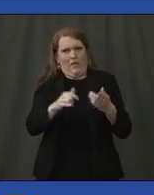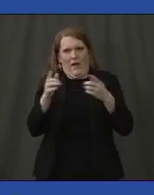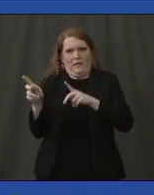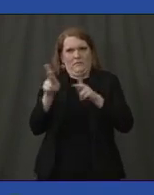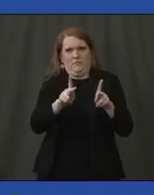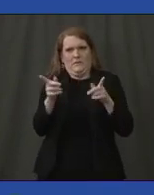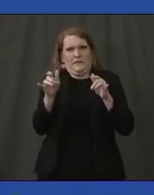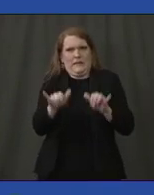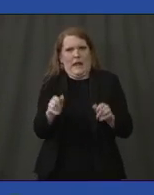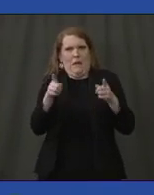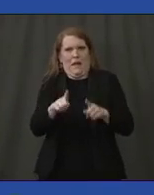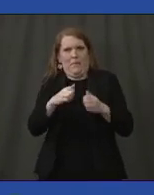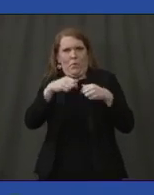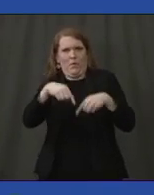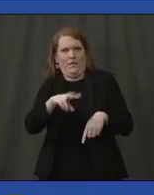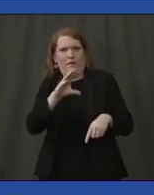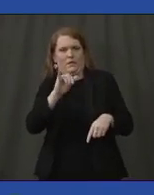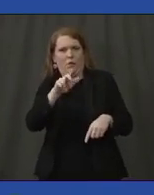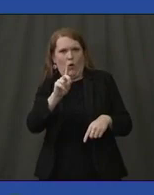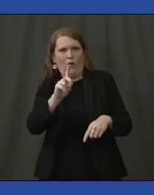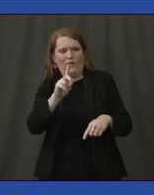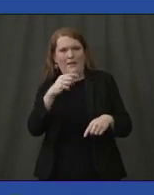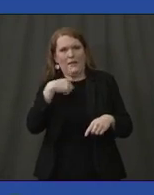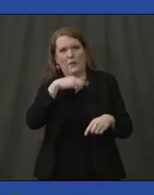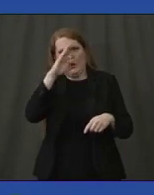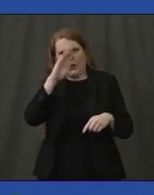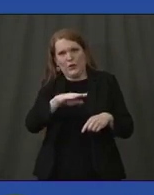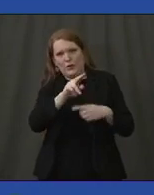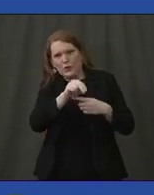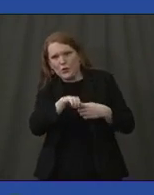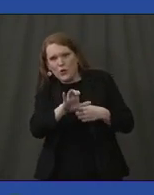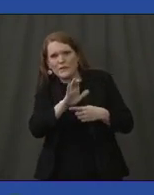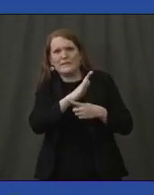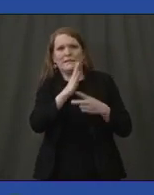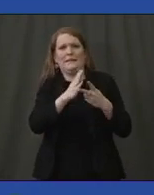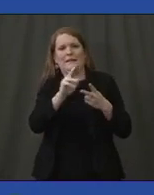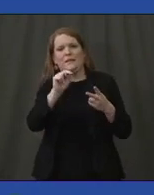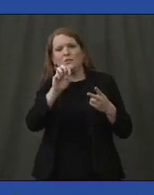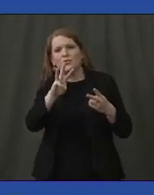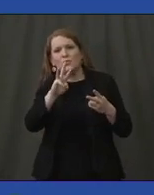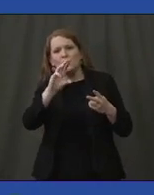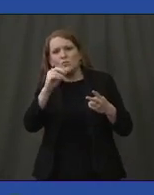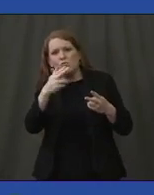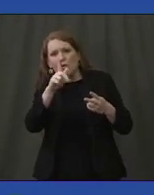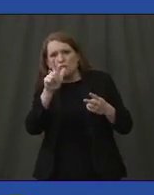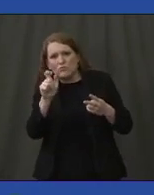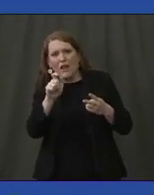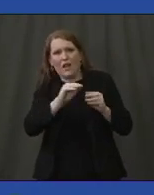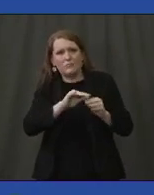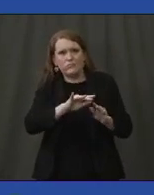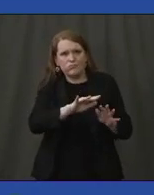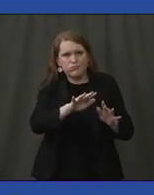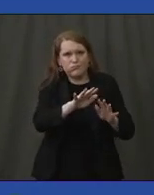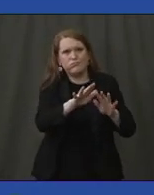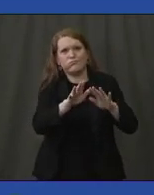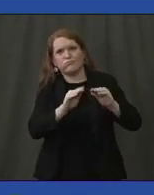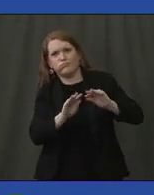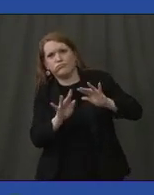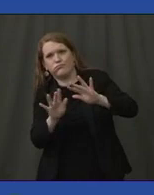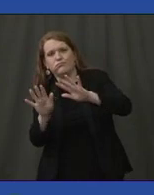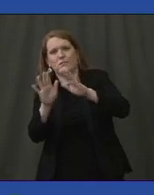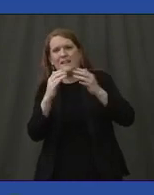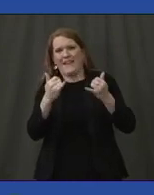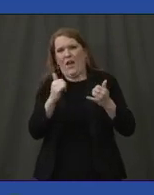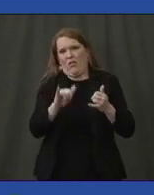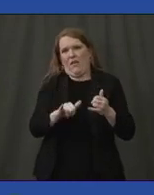it, the pandemic in and around greater New York City. And you'll see going up further on. So I'll break this